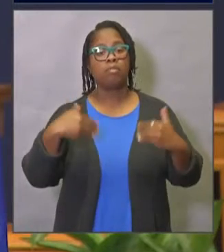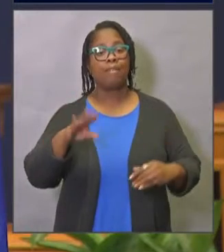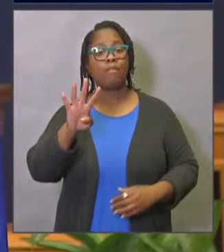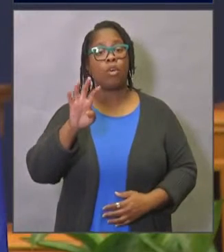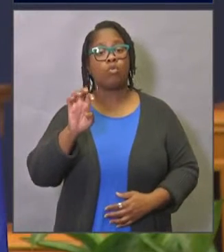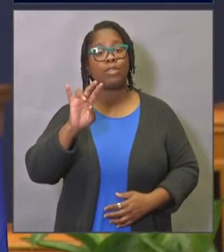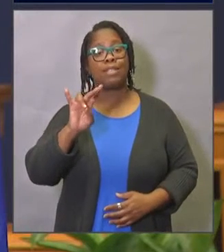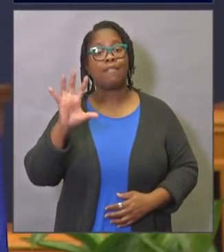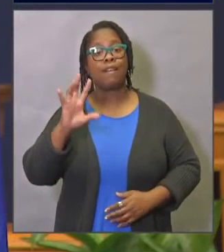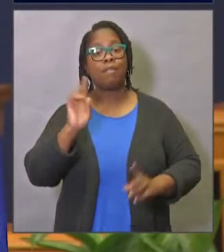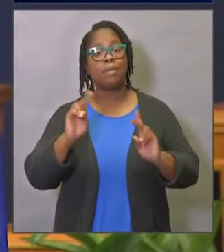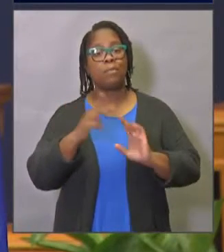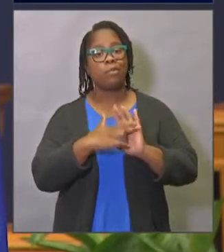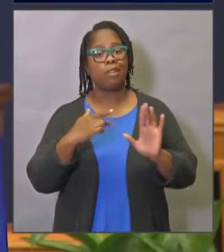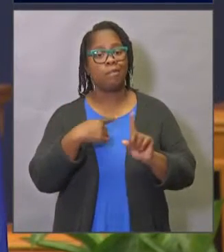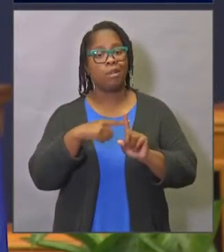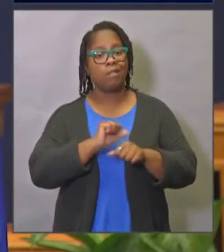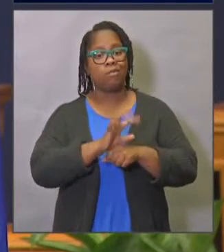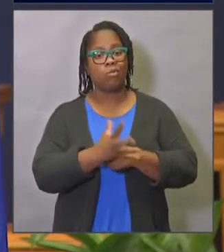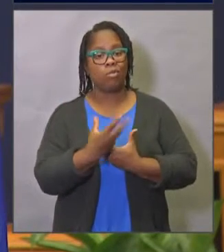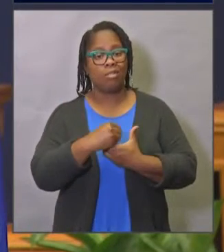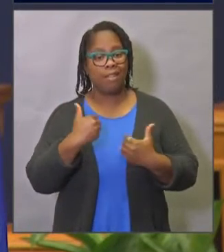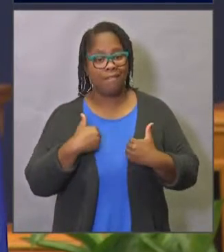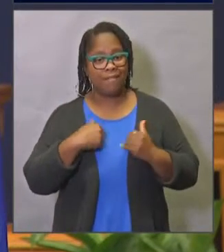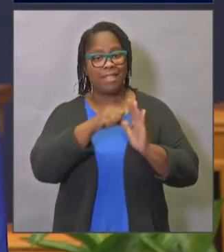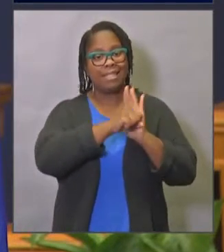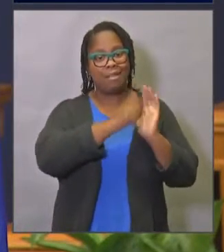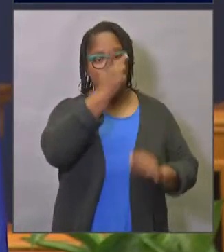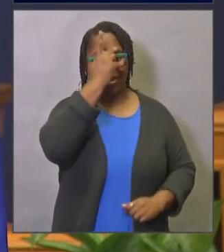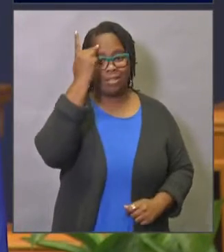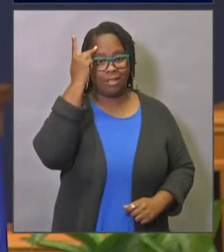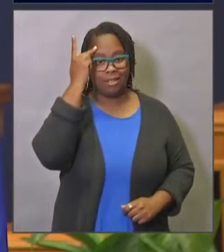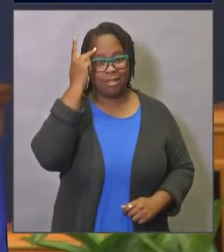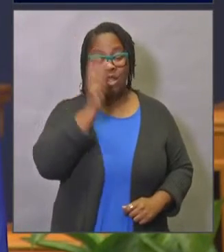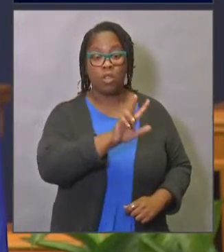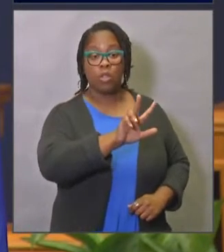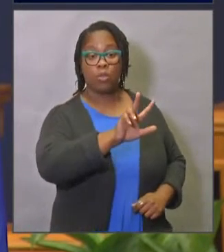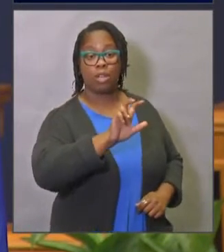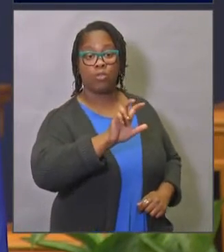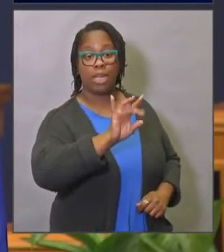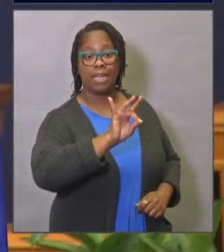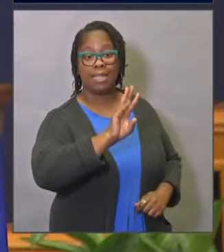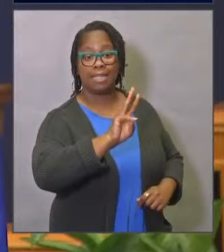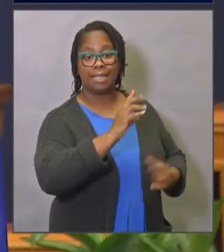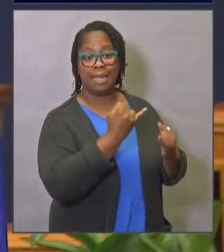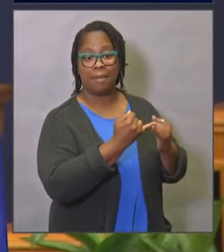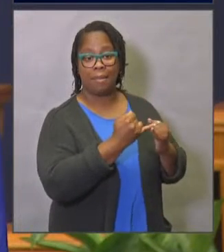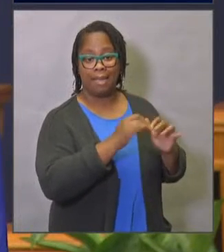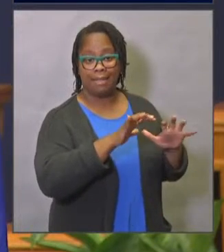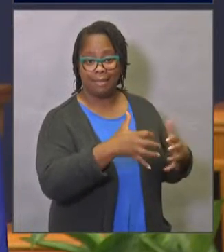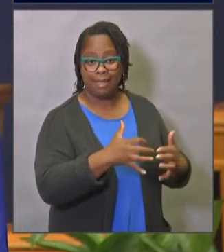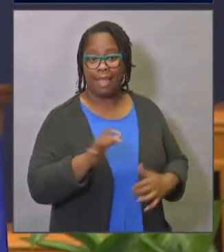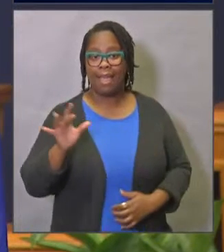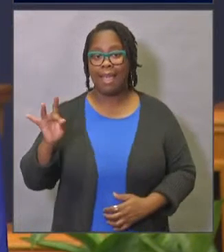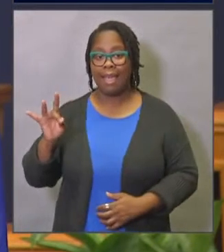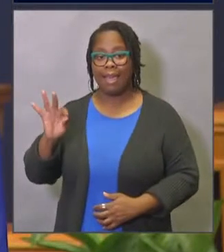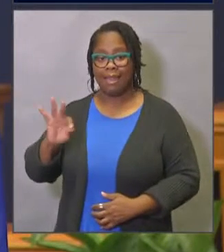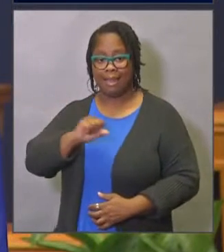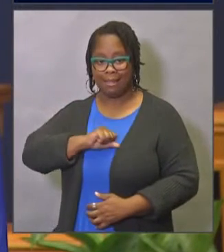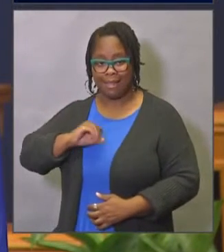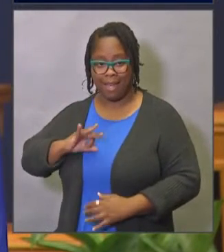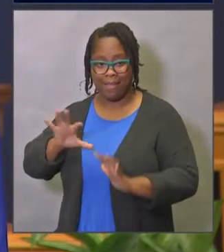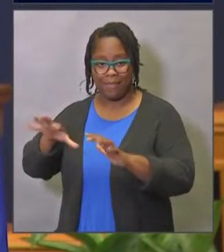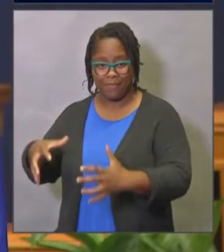475 cases in the state prison, 386 among people who are incarcerated, and 89 among